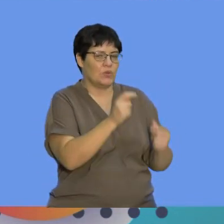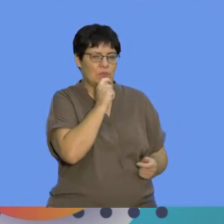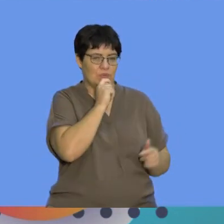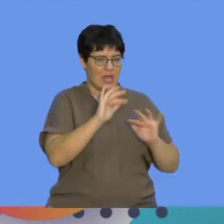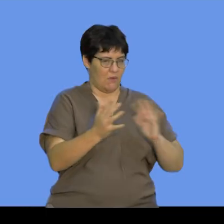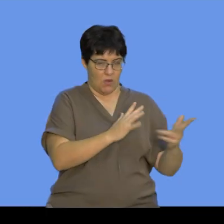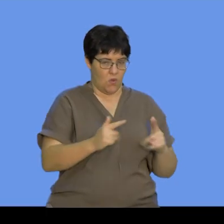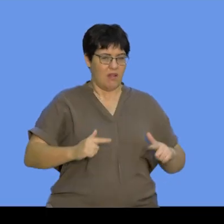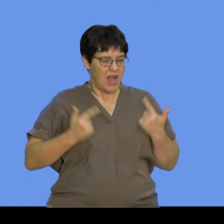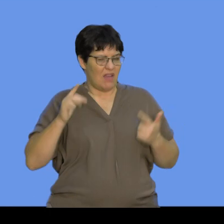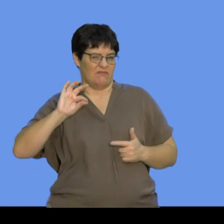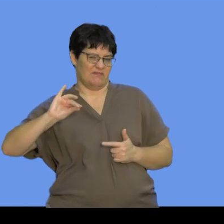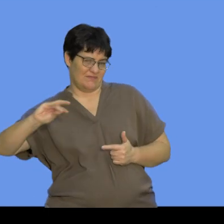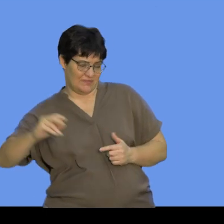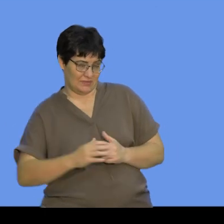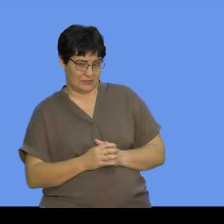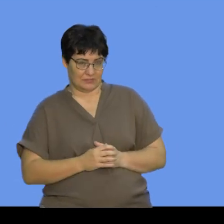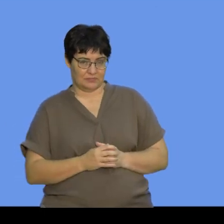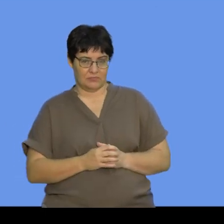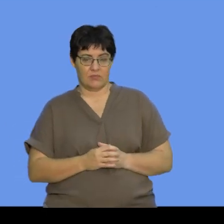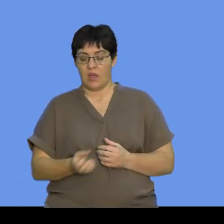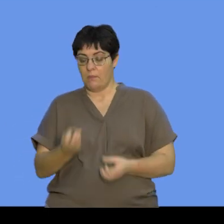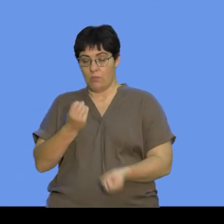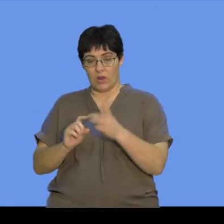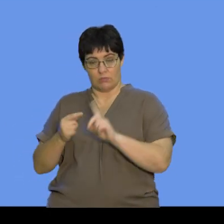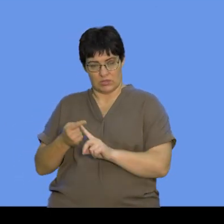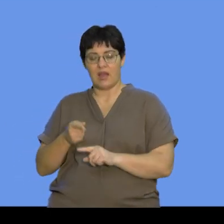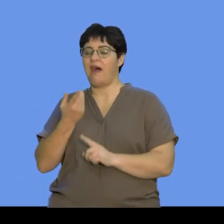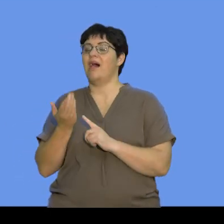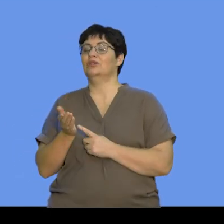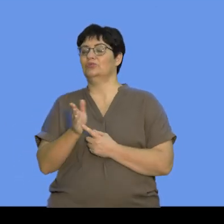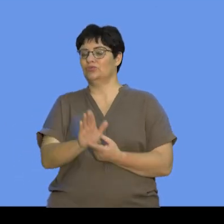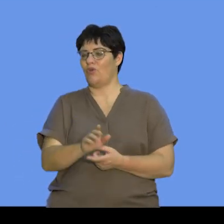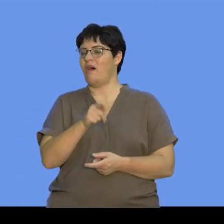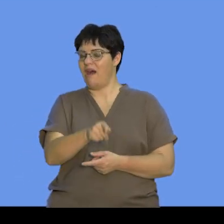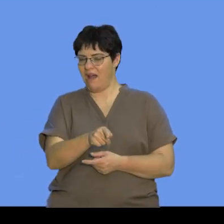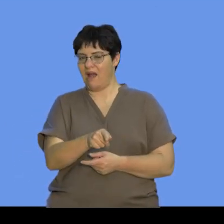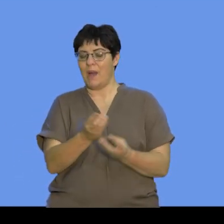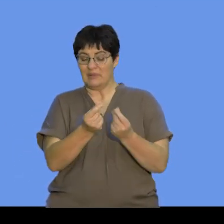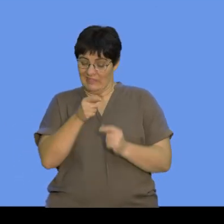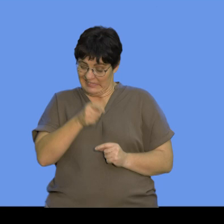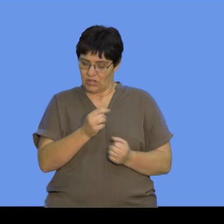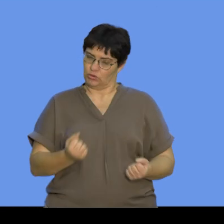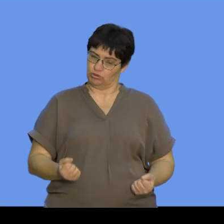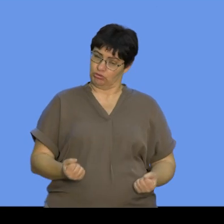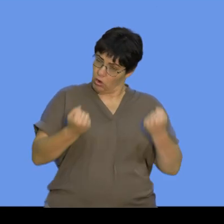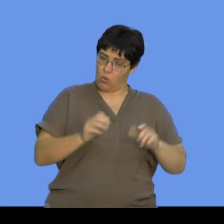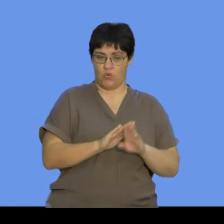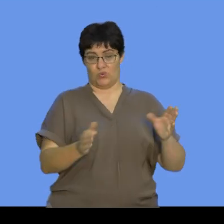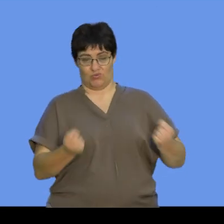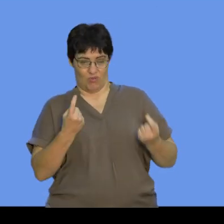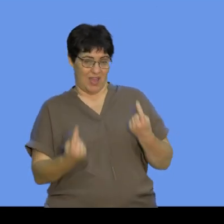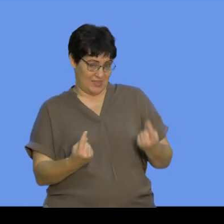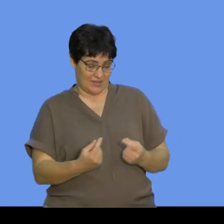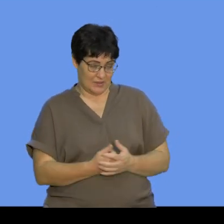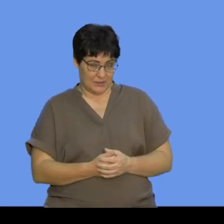life. So boiling point and melting point, there is an indication of what? Of strength of material, okay?